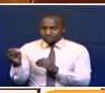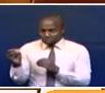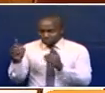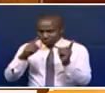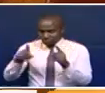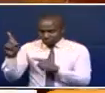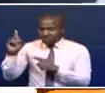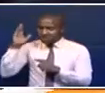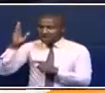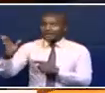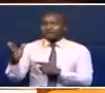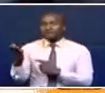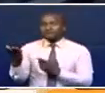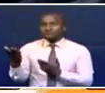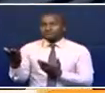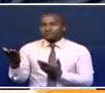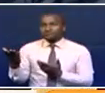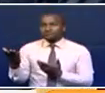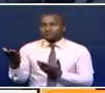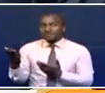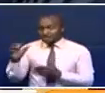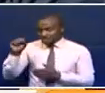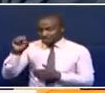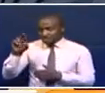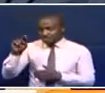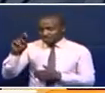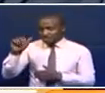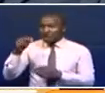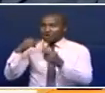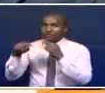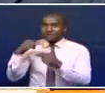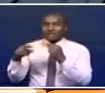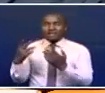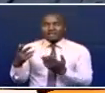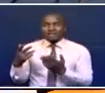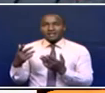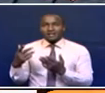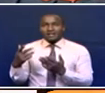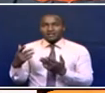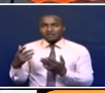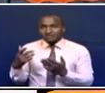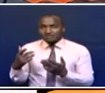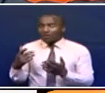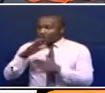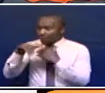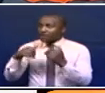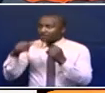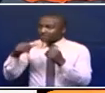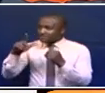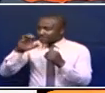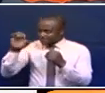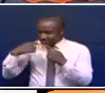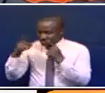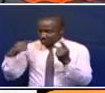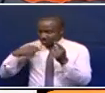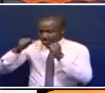straight to Serena Hotel. We thought Lee Njiru was going to announce that we have all agreed to support